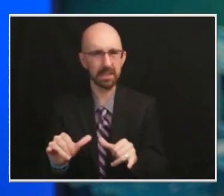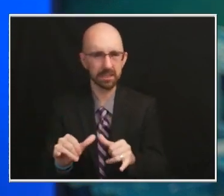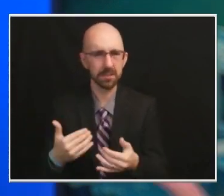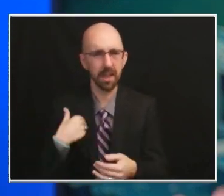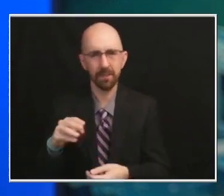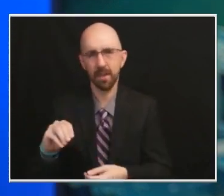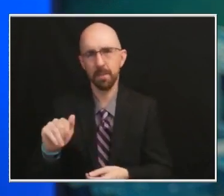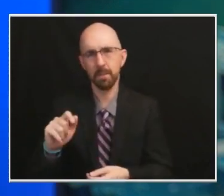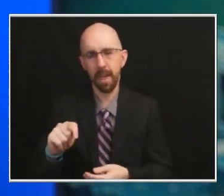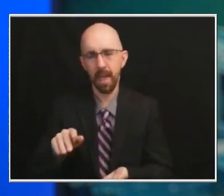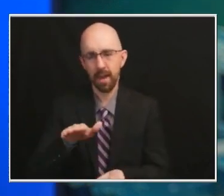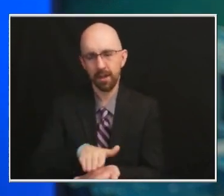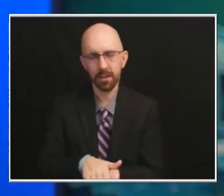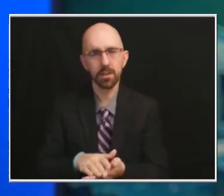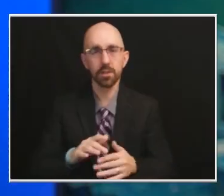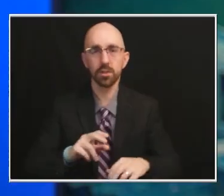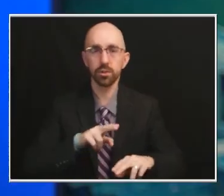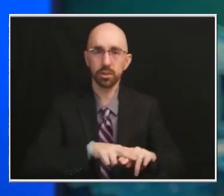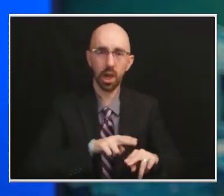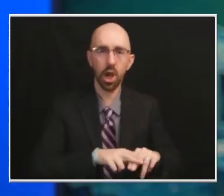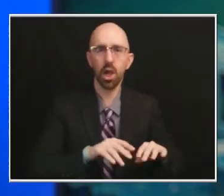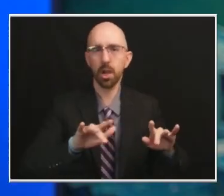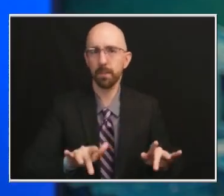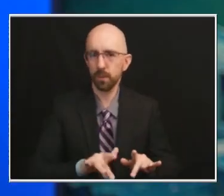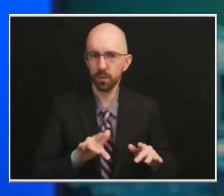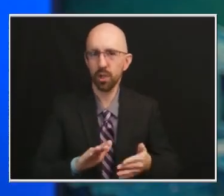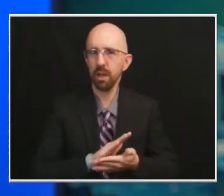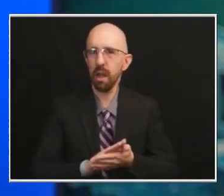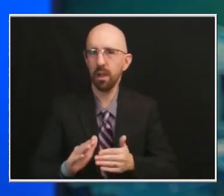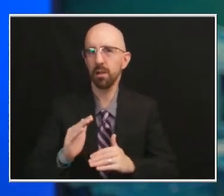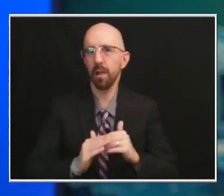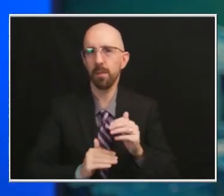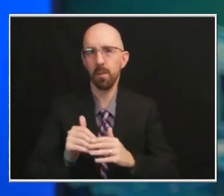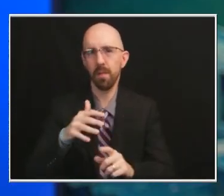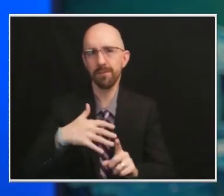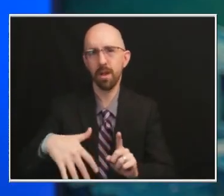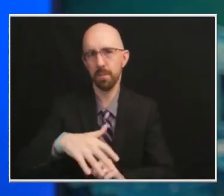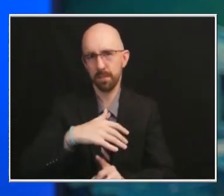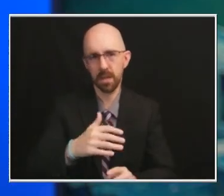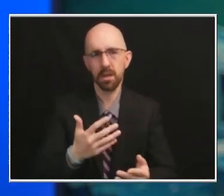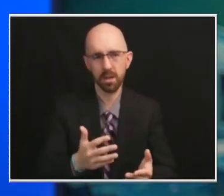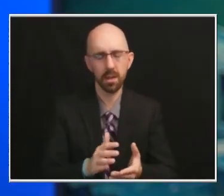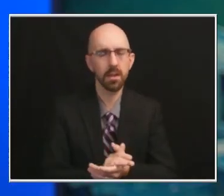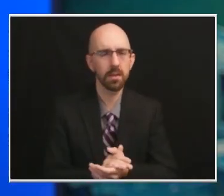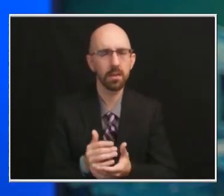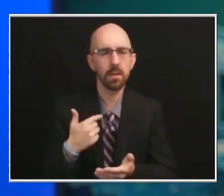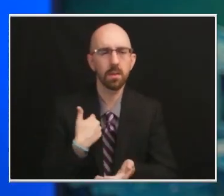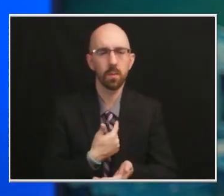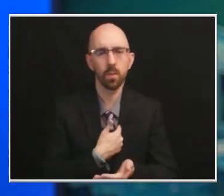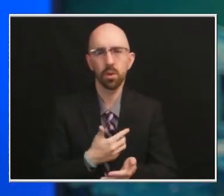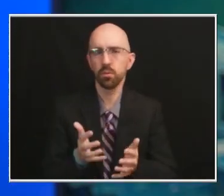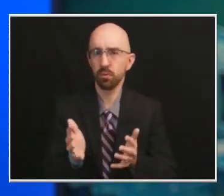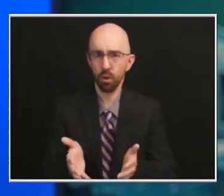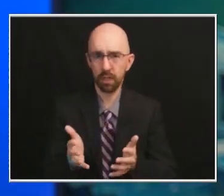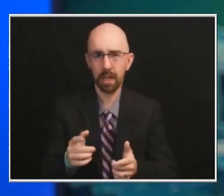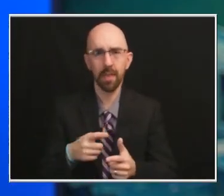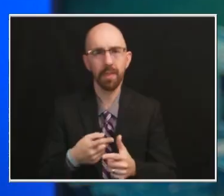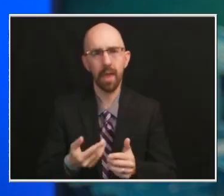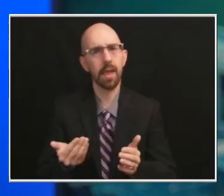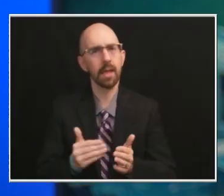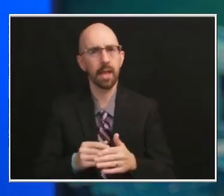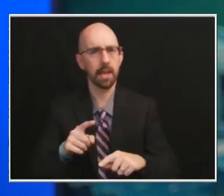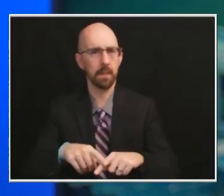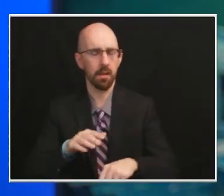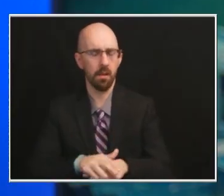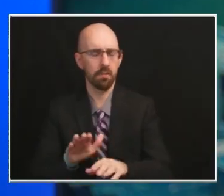chair, computer, just kind of a nice comfortable environment. We are talking, and then again, depending on the person, on